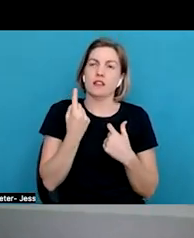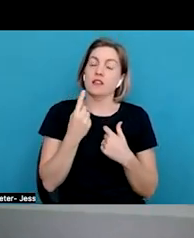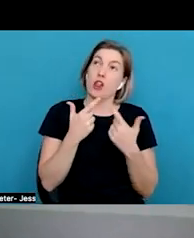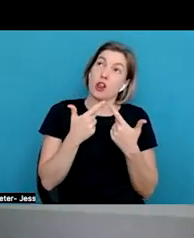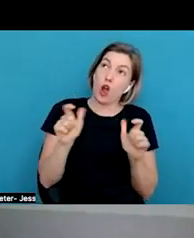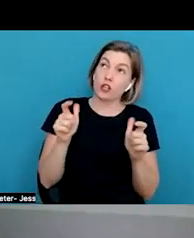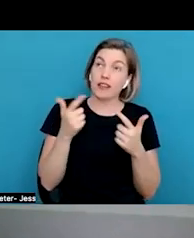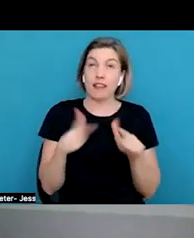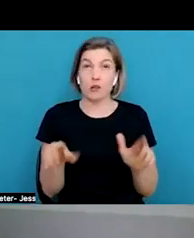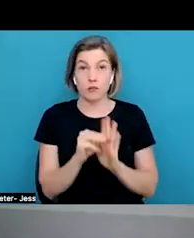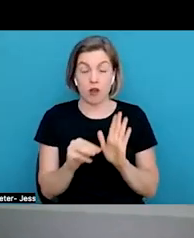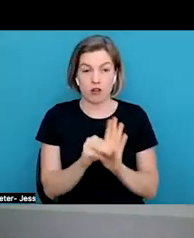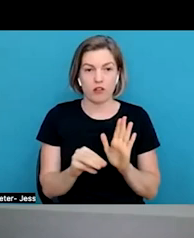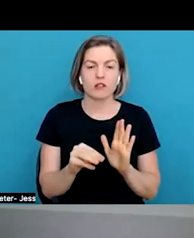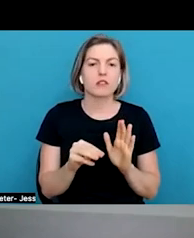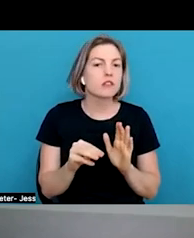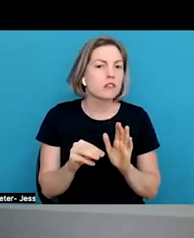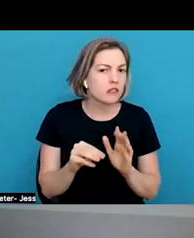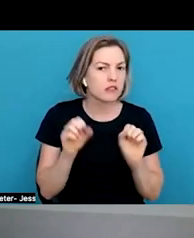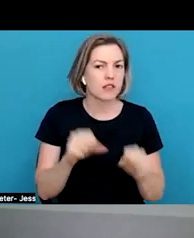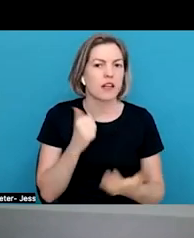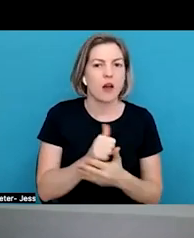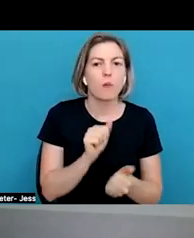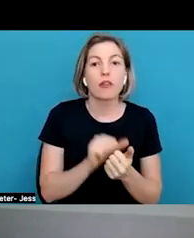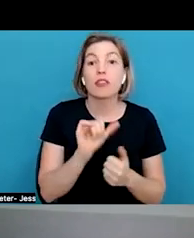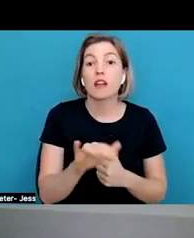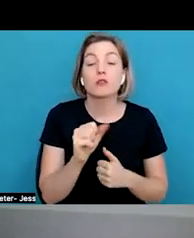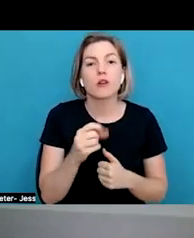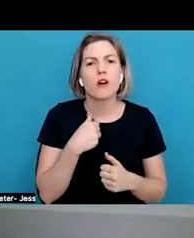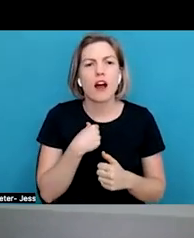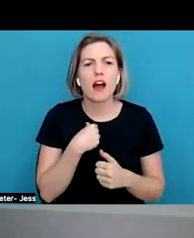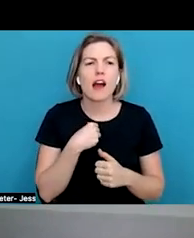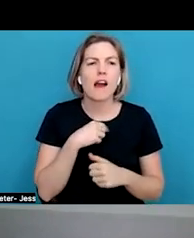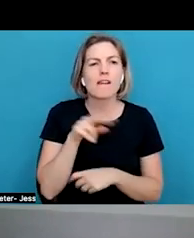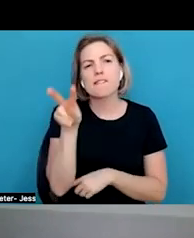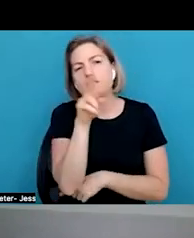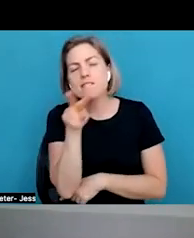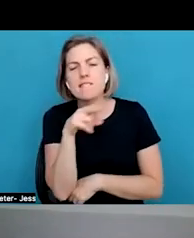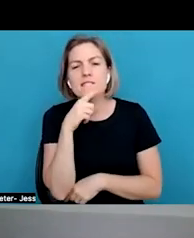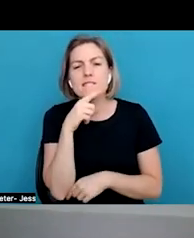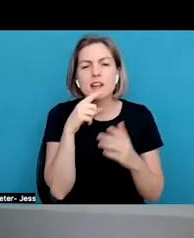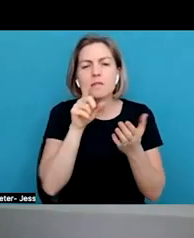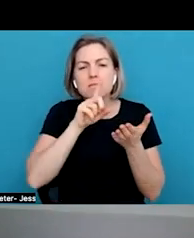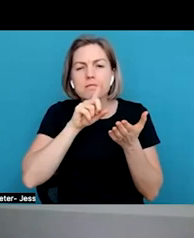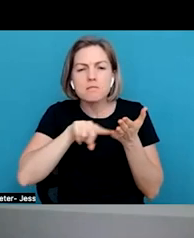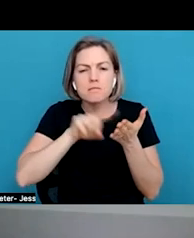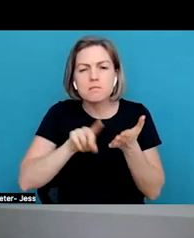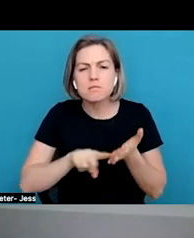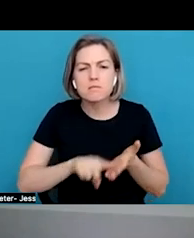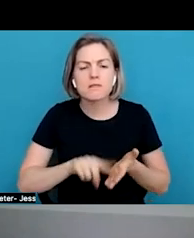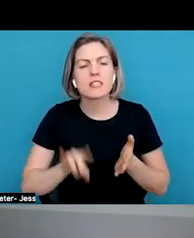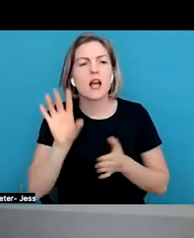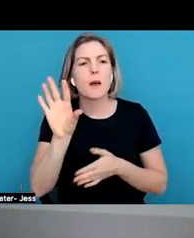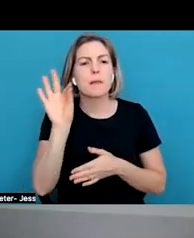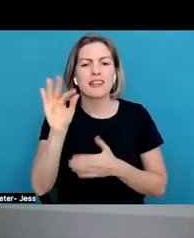GPT-3 in this case, could help with that. So I scraped the screen, so to speak, of I just happened to pick the